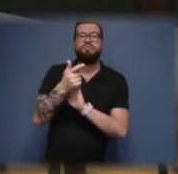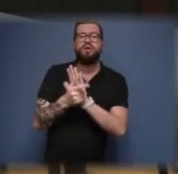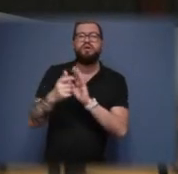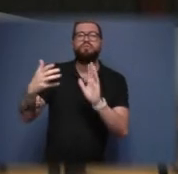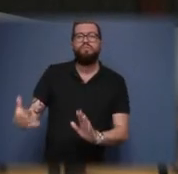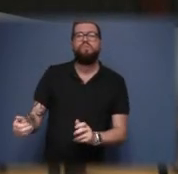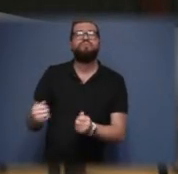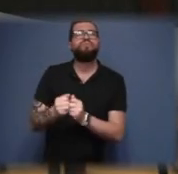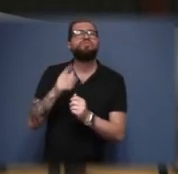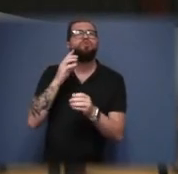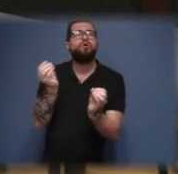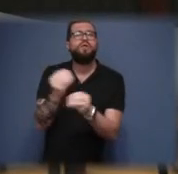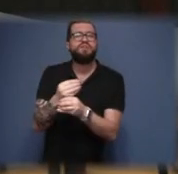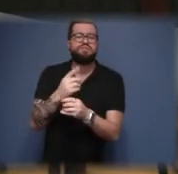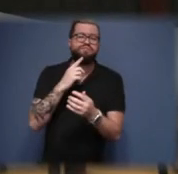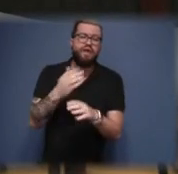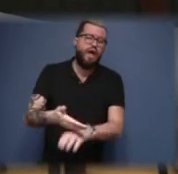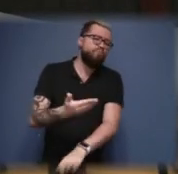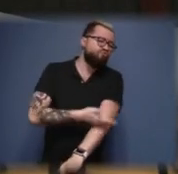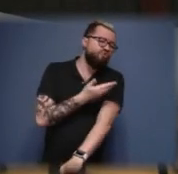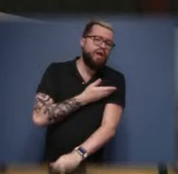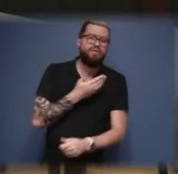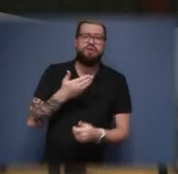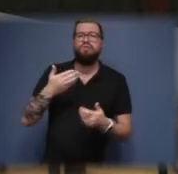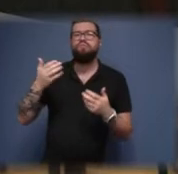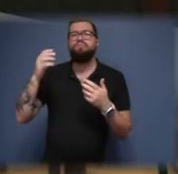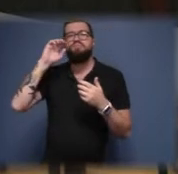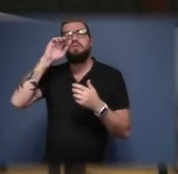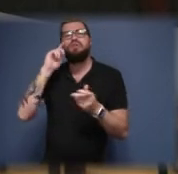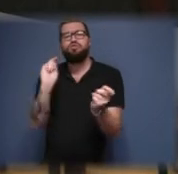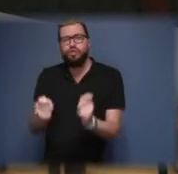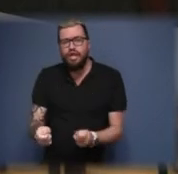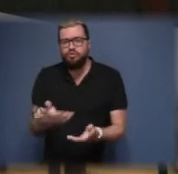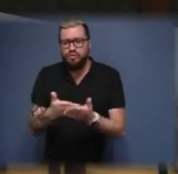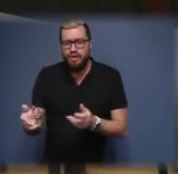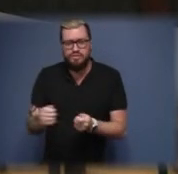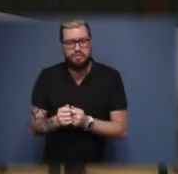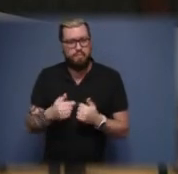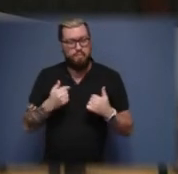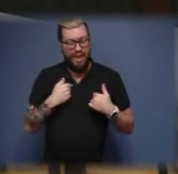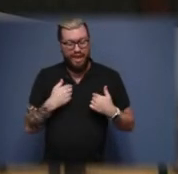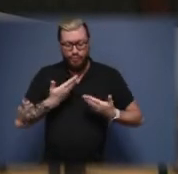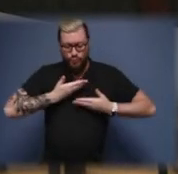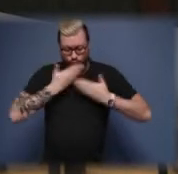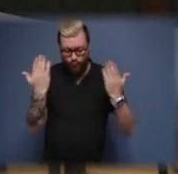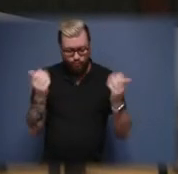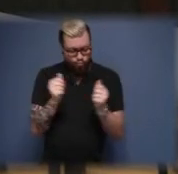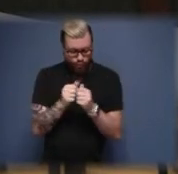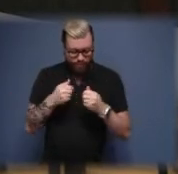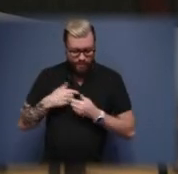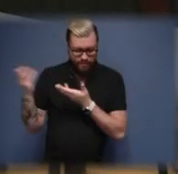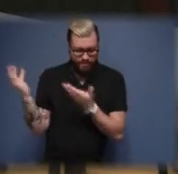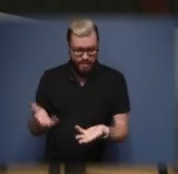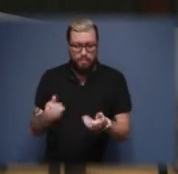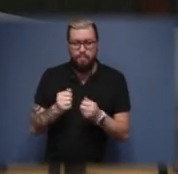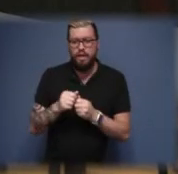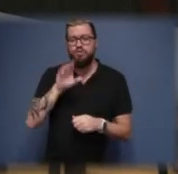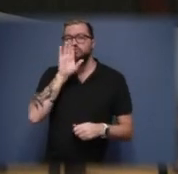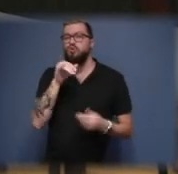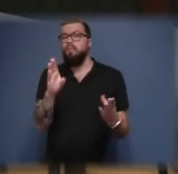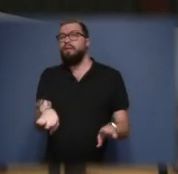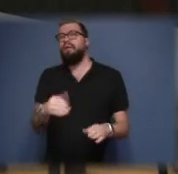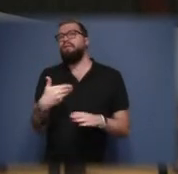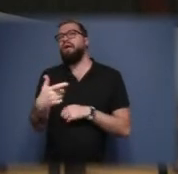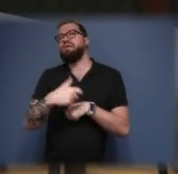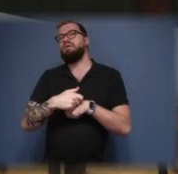you were going to change things. And I don't have it with me today, but you can bet I'll have it the